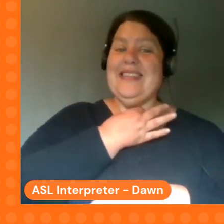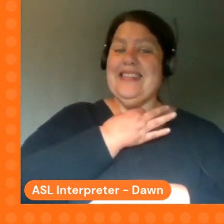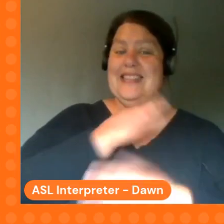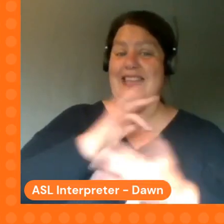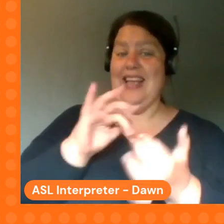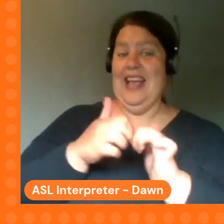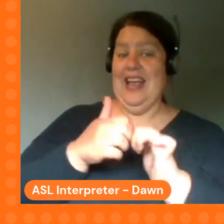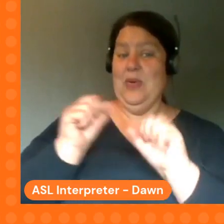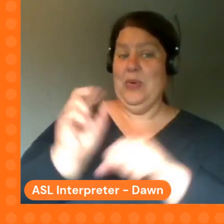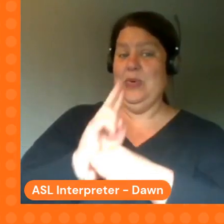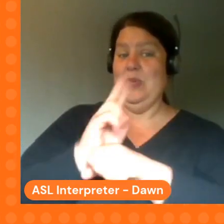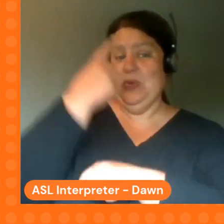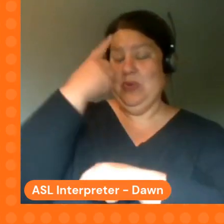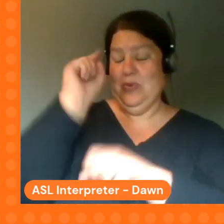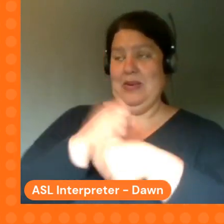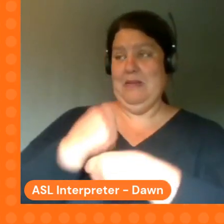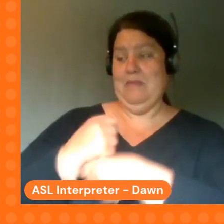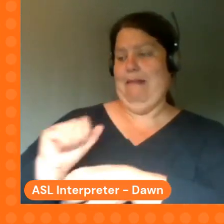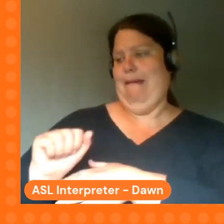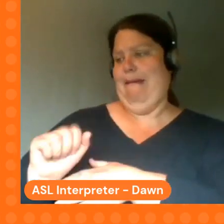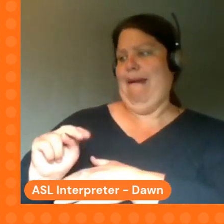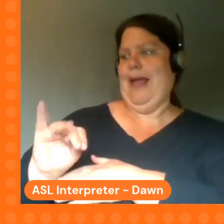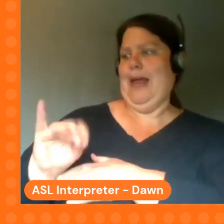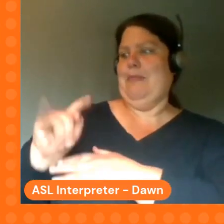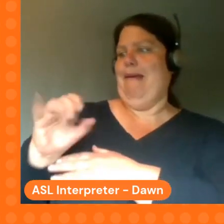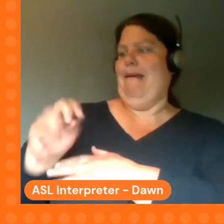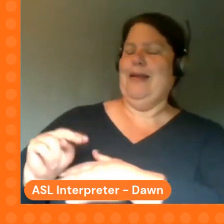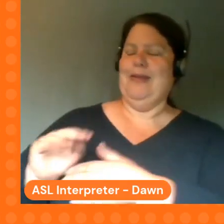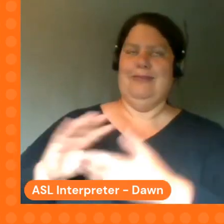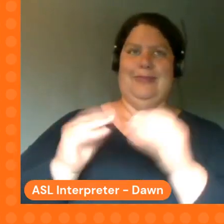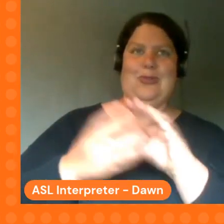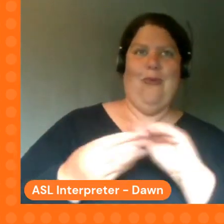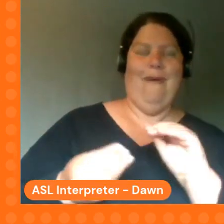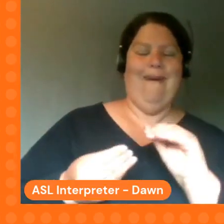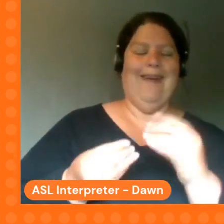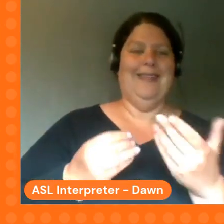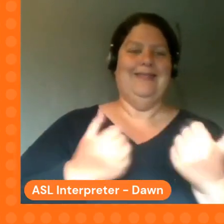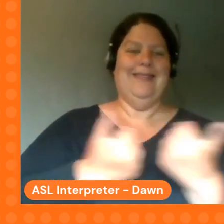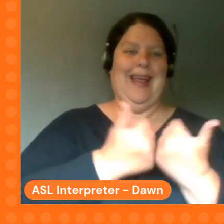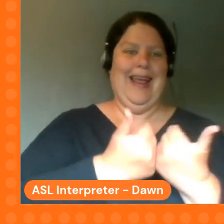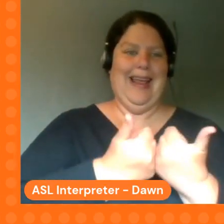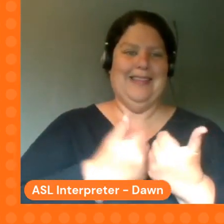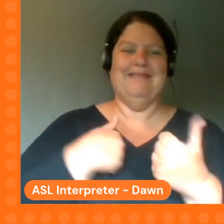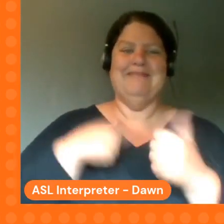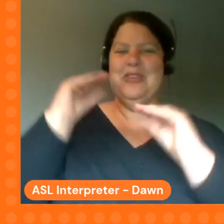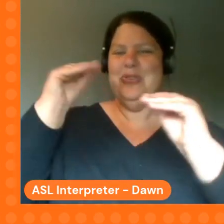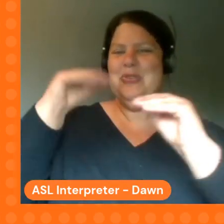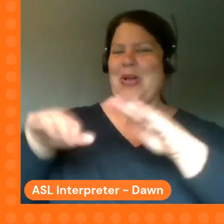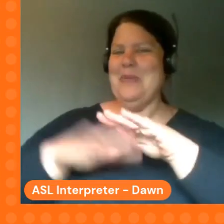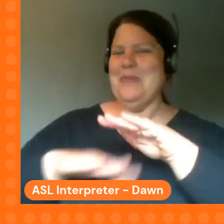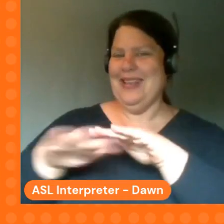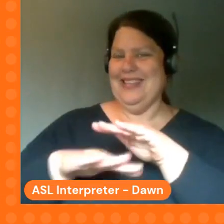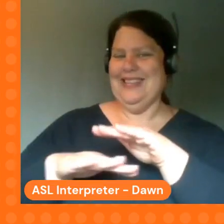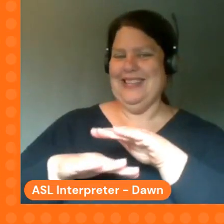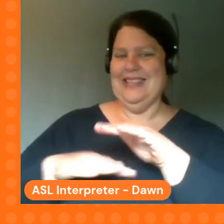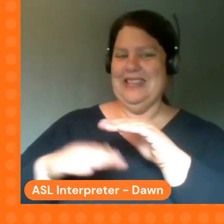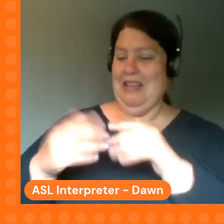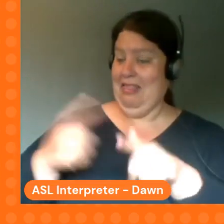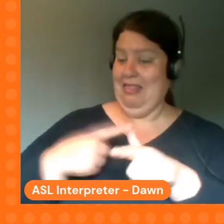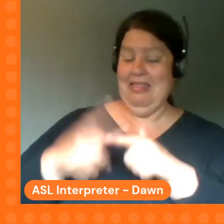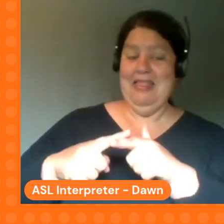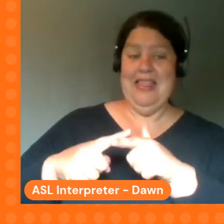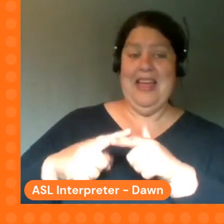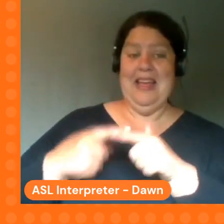create animation, stories, games. So I just taught the basics, and after that, I just left them